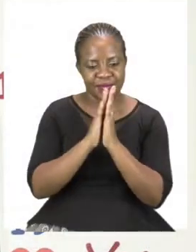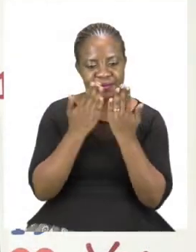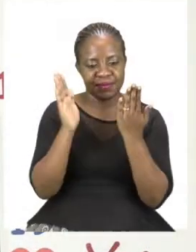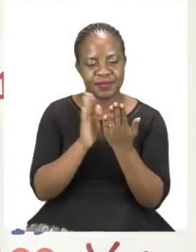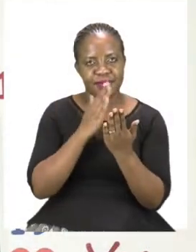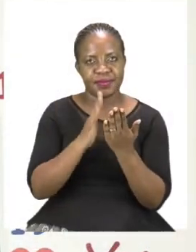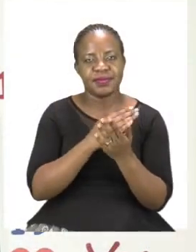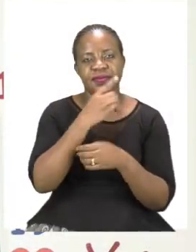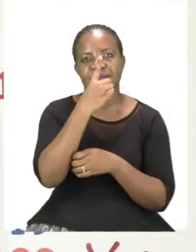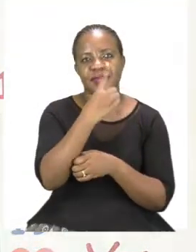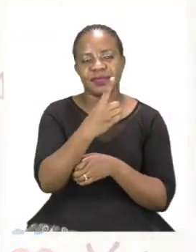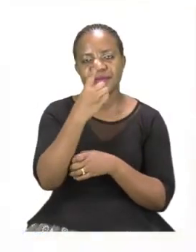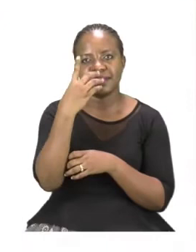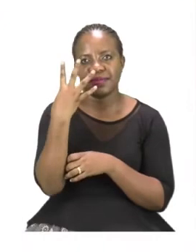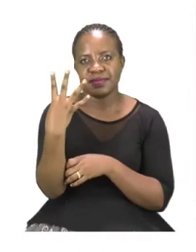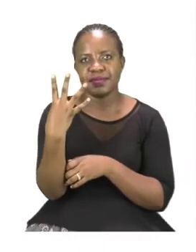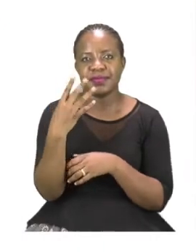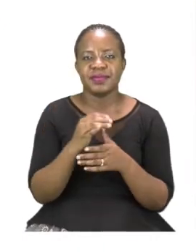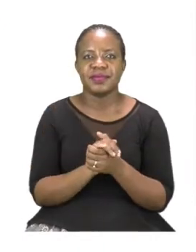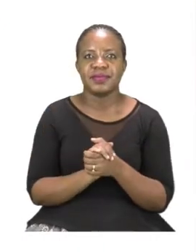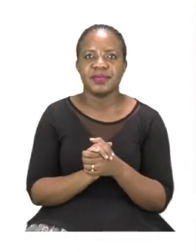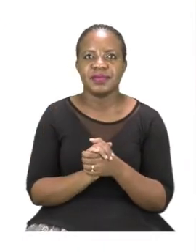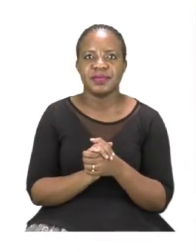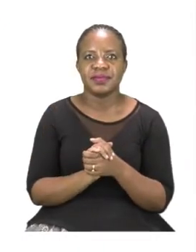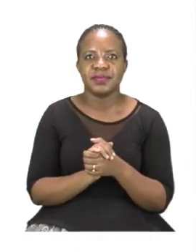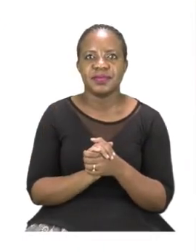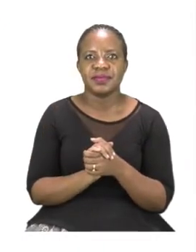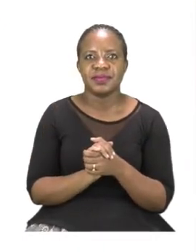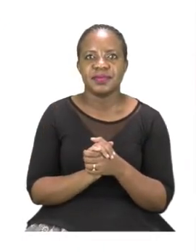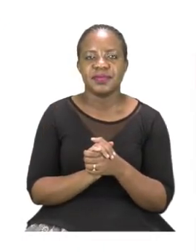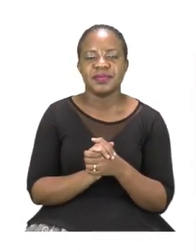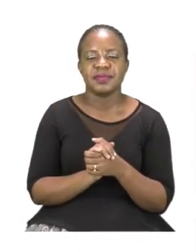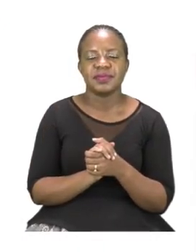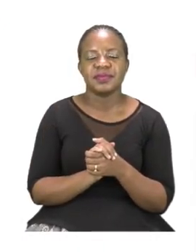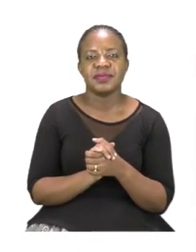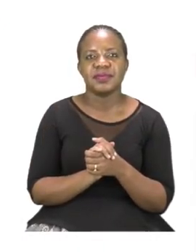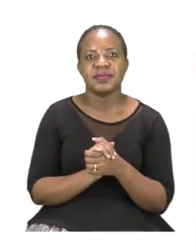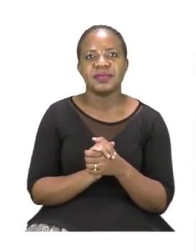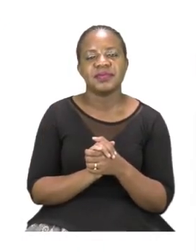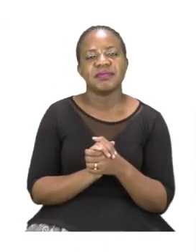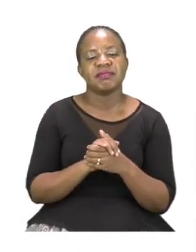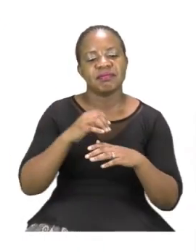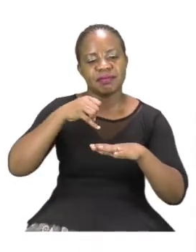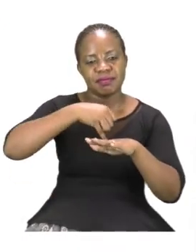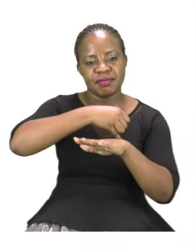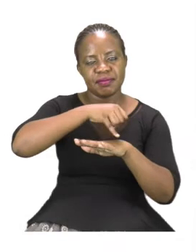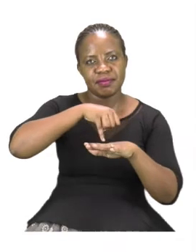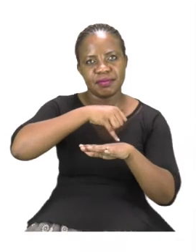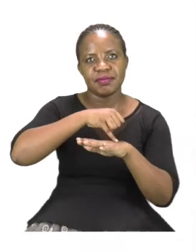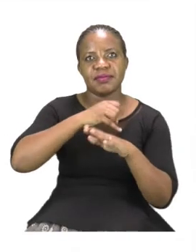To page 14. On page 14, we are talking about place